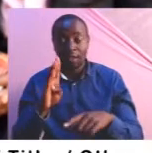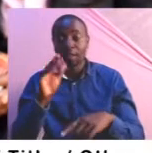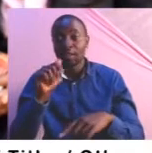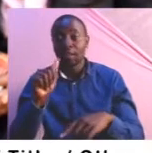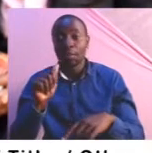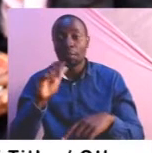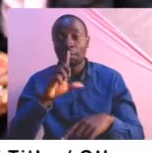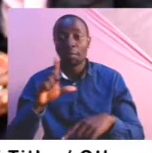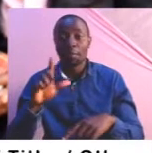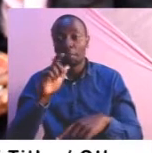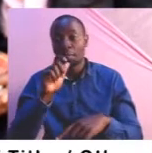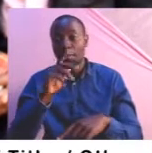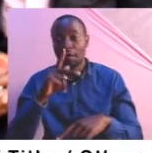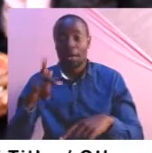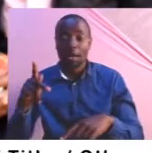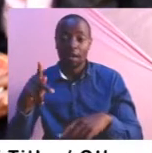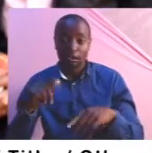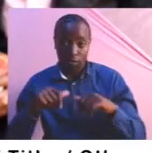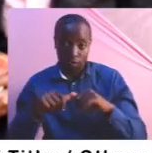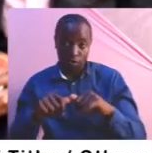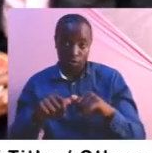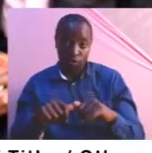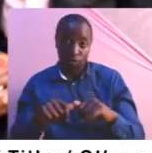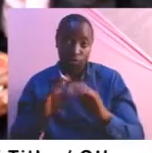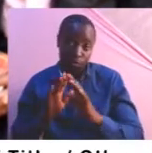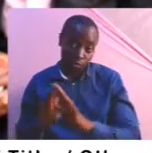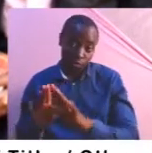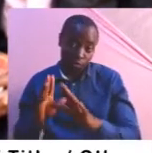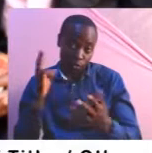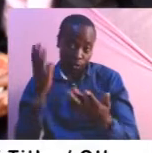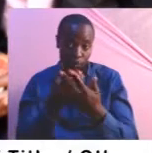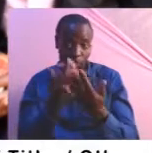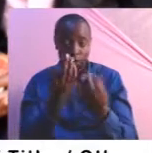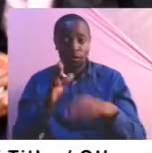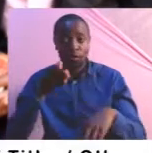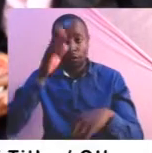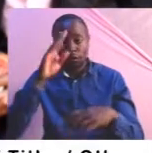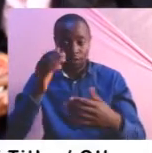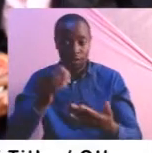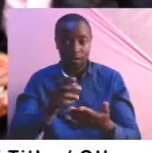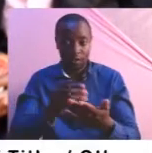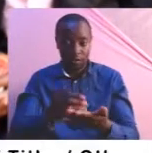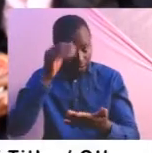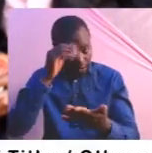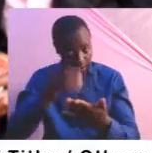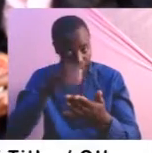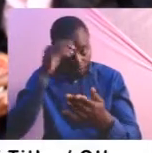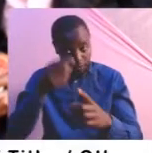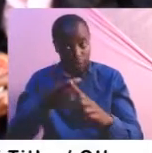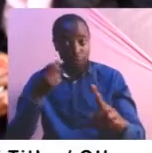do contrary to the will of God. And that is the lesson I'd like us to learn from today. That